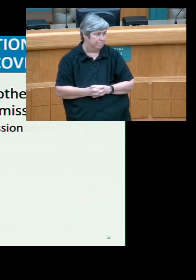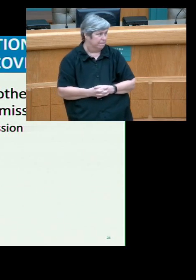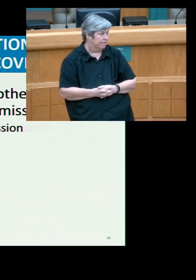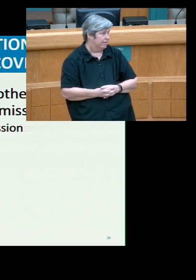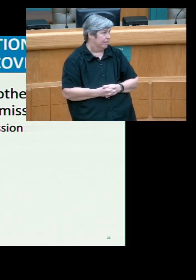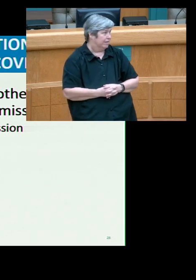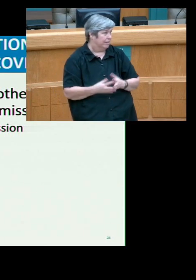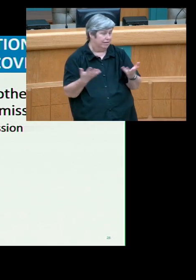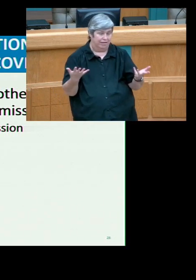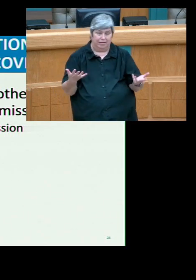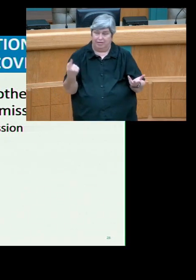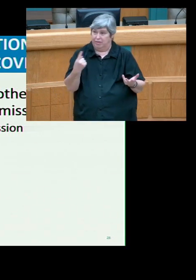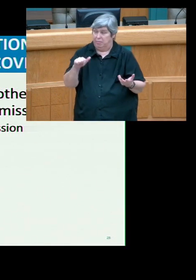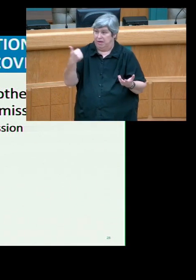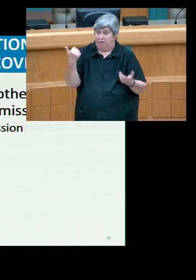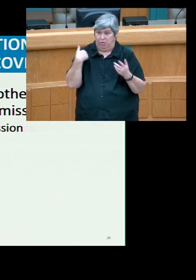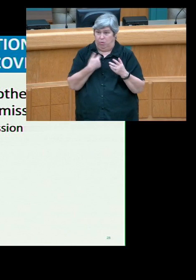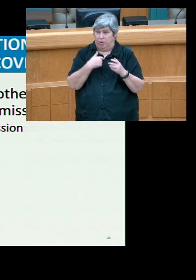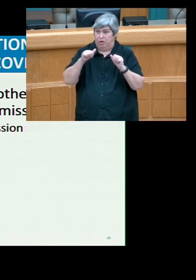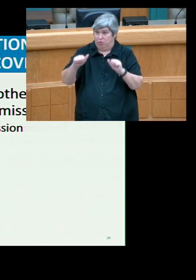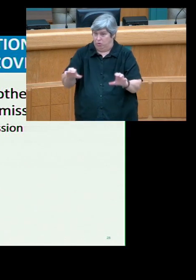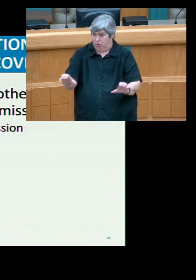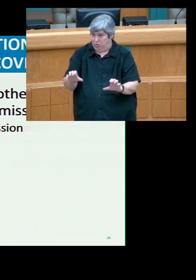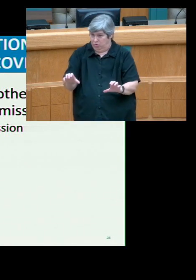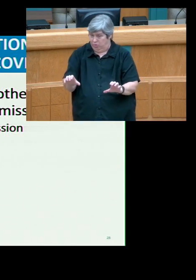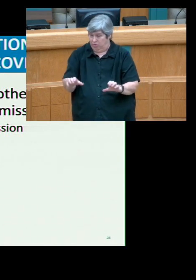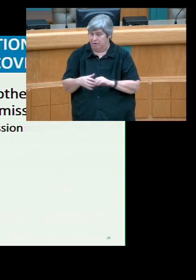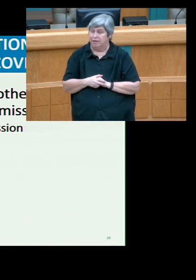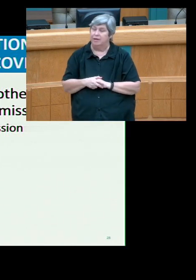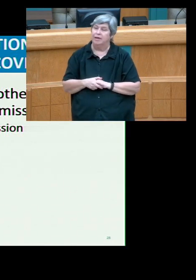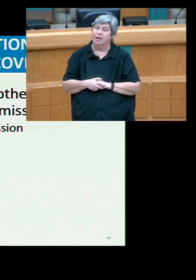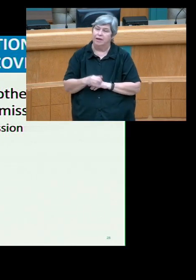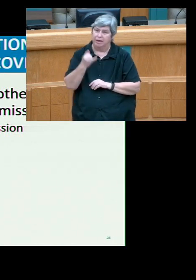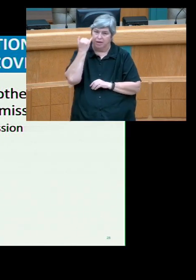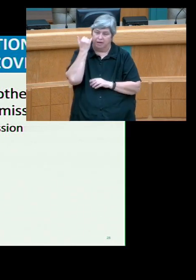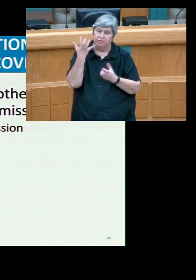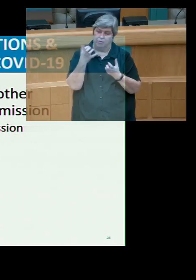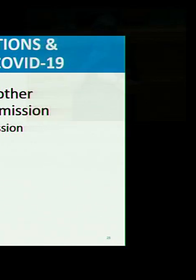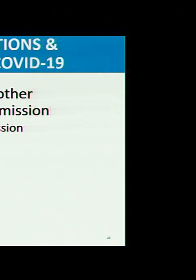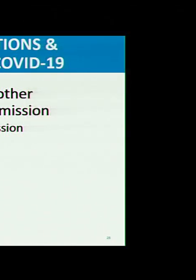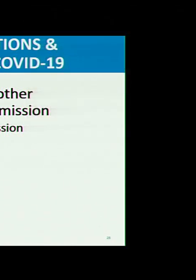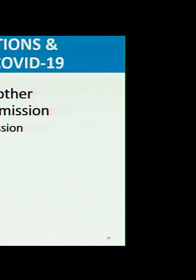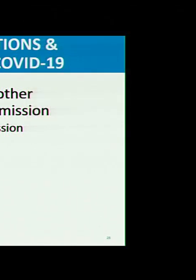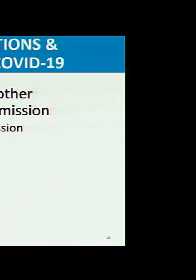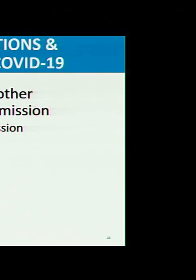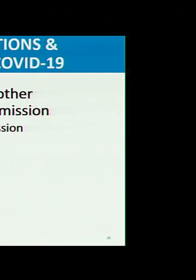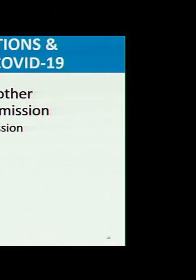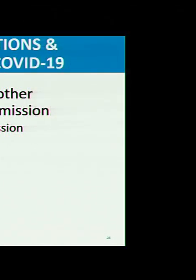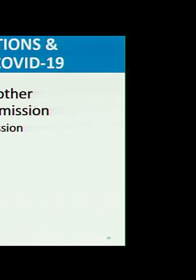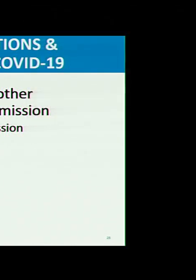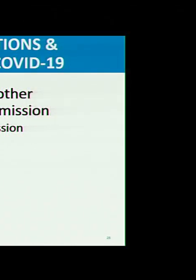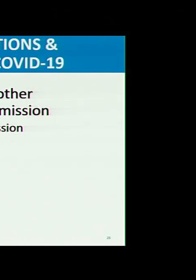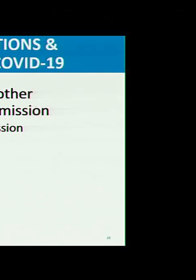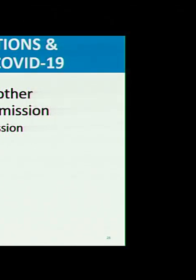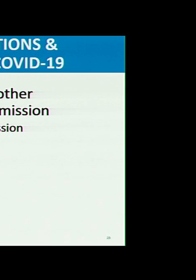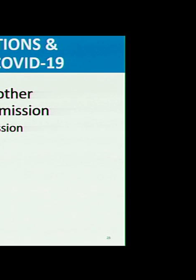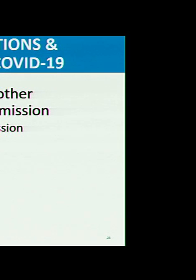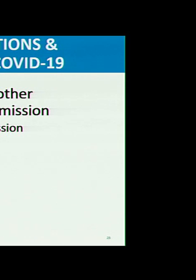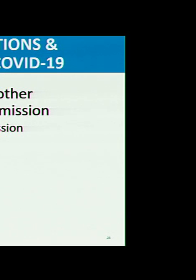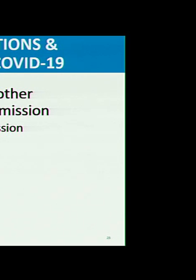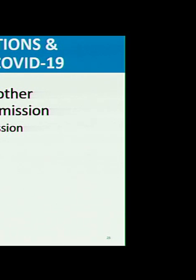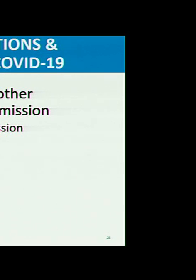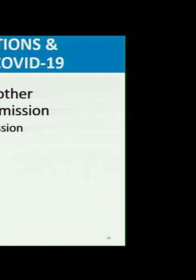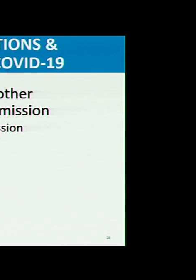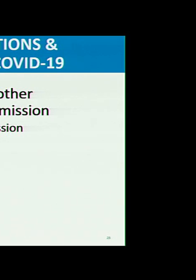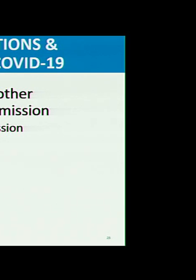And so what's that something else that we can do if we want to go back to work and then stay at home? And I'm not saying that this is the